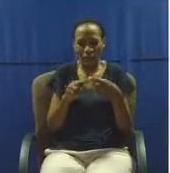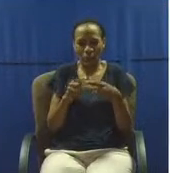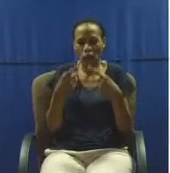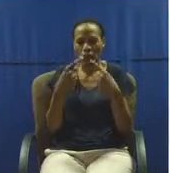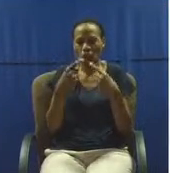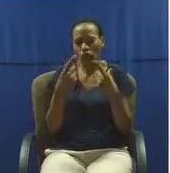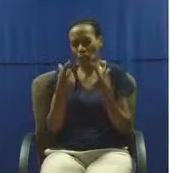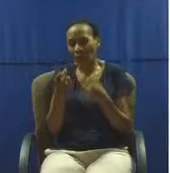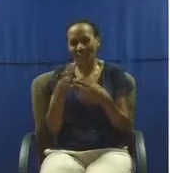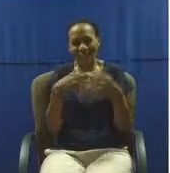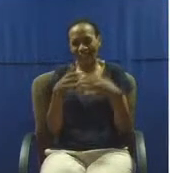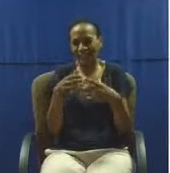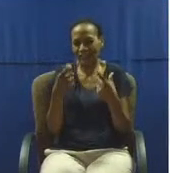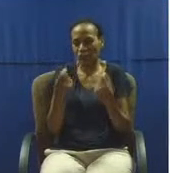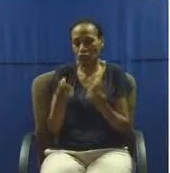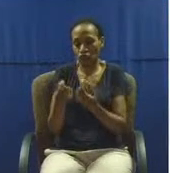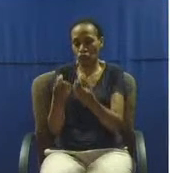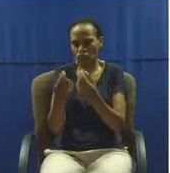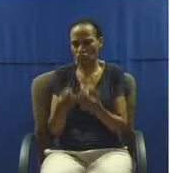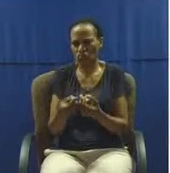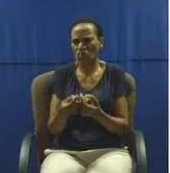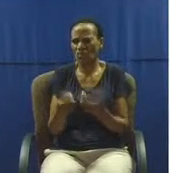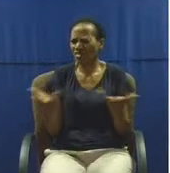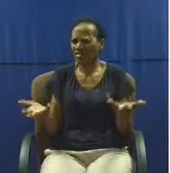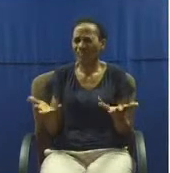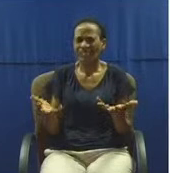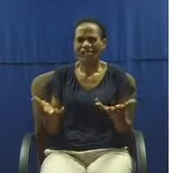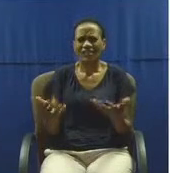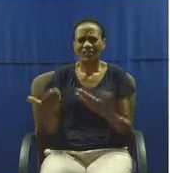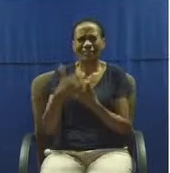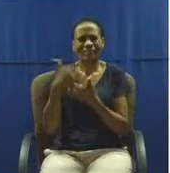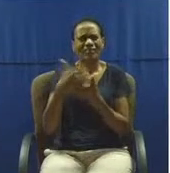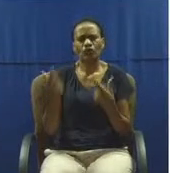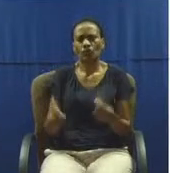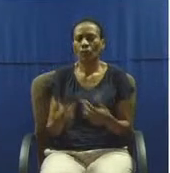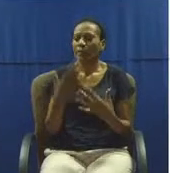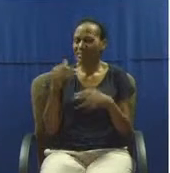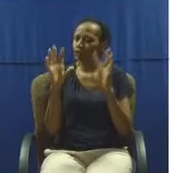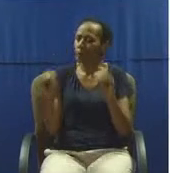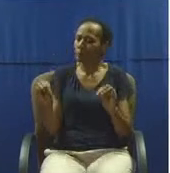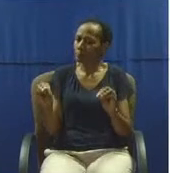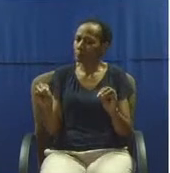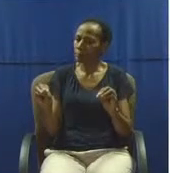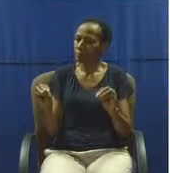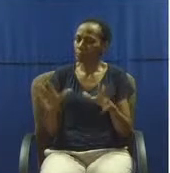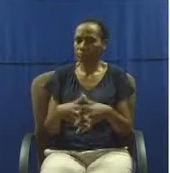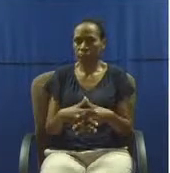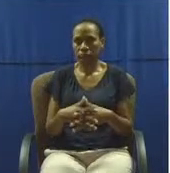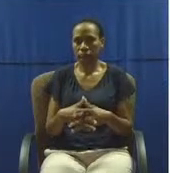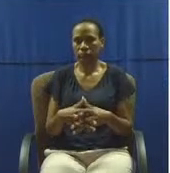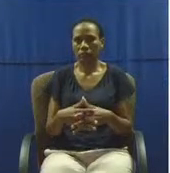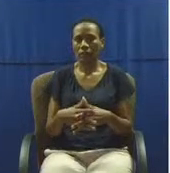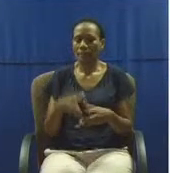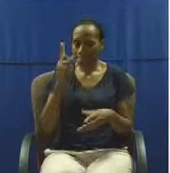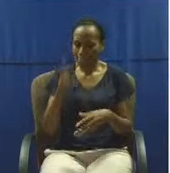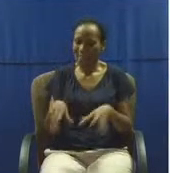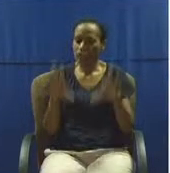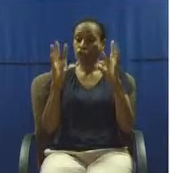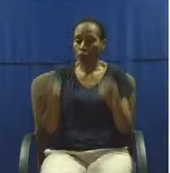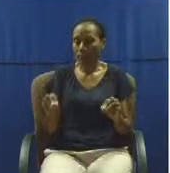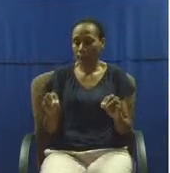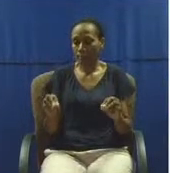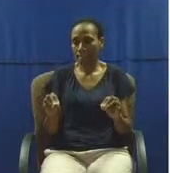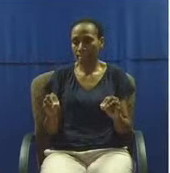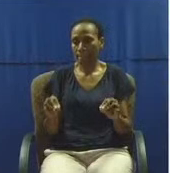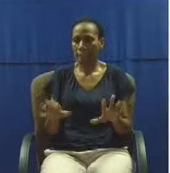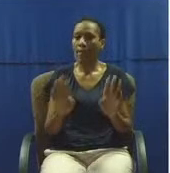do actually distracts everybody. Just stop it. We have to stop it, honorable members,